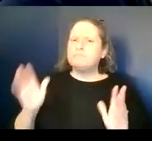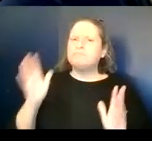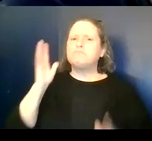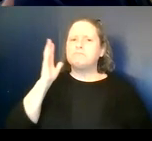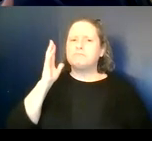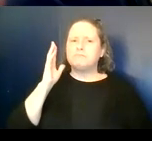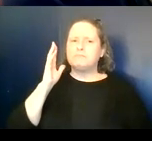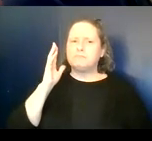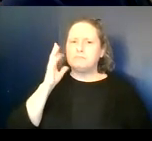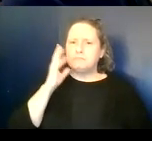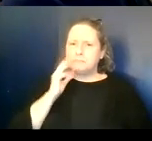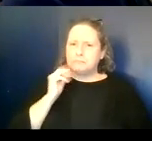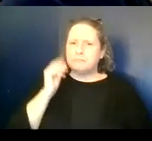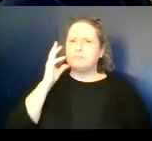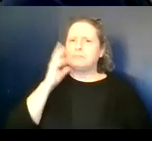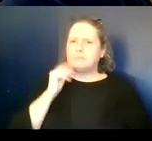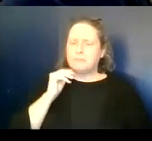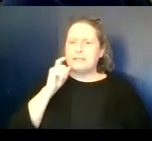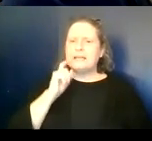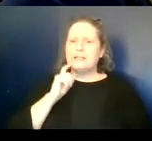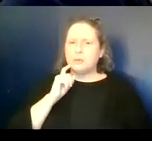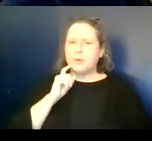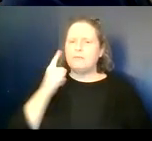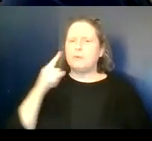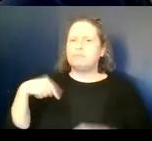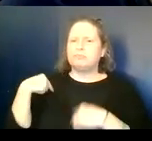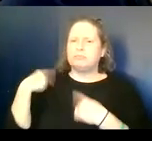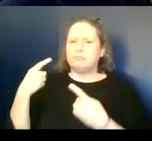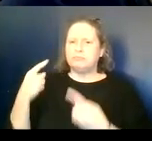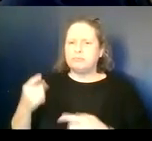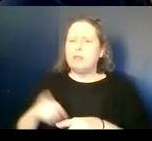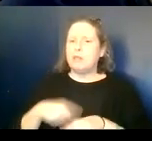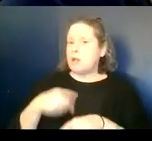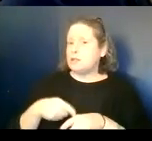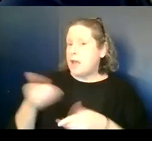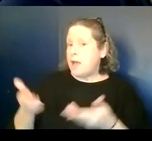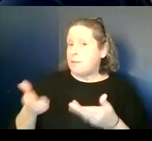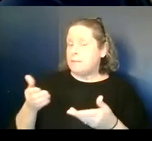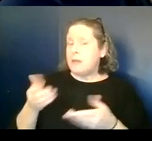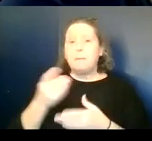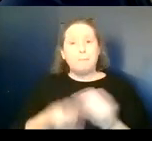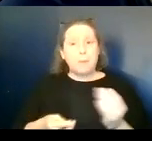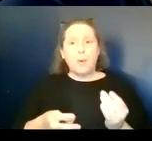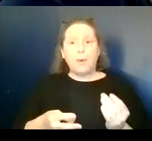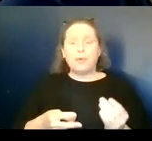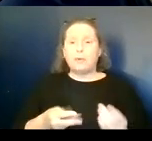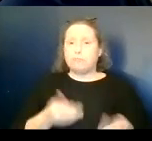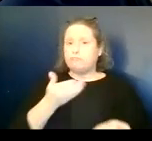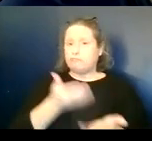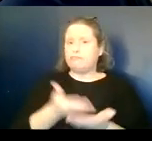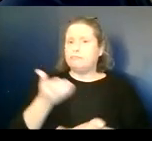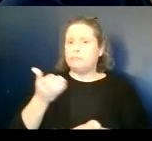special sexual experiences for a long time, and both are valid. Or some may